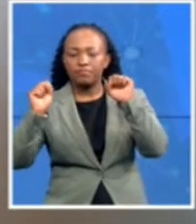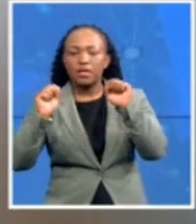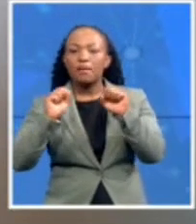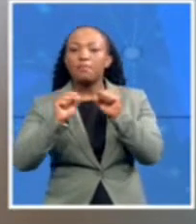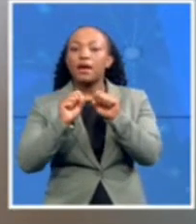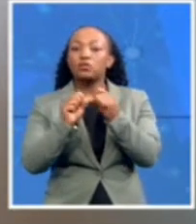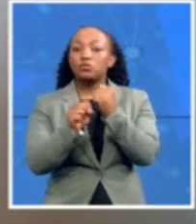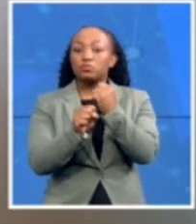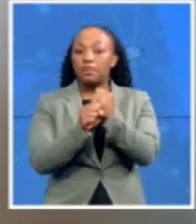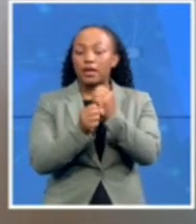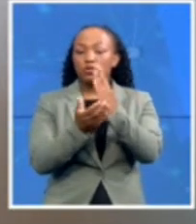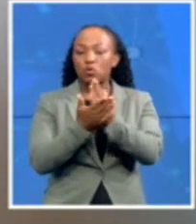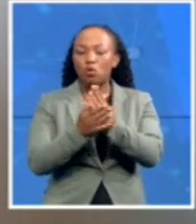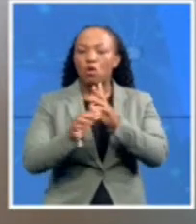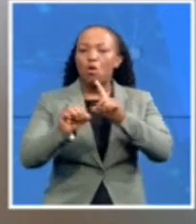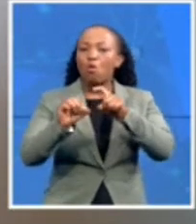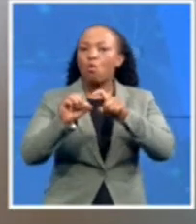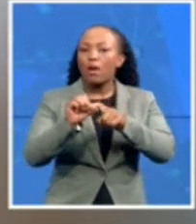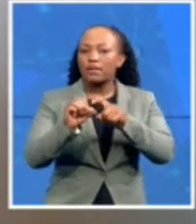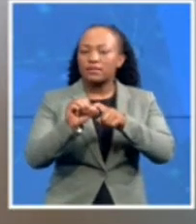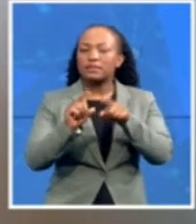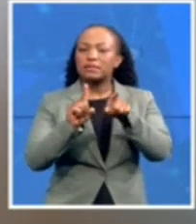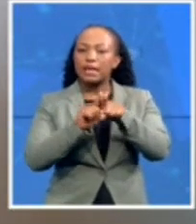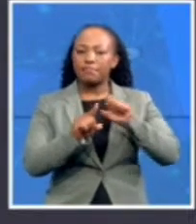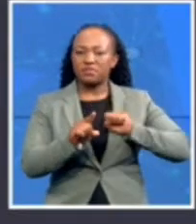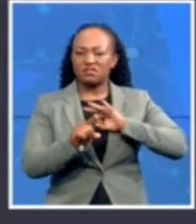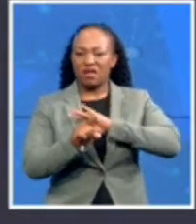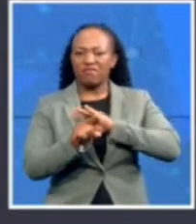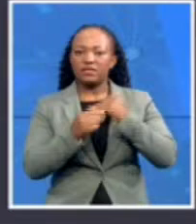staff. Thanks, Ikonati.